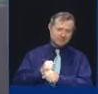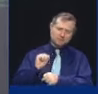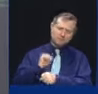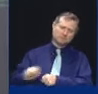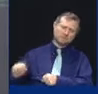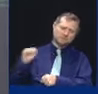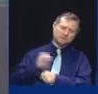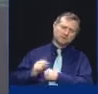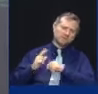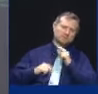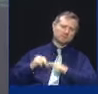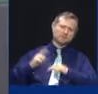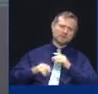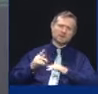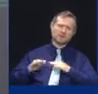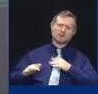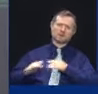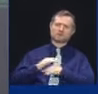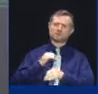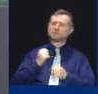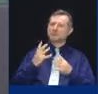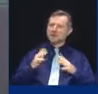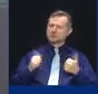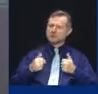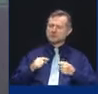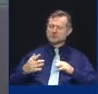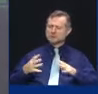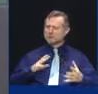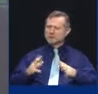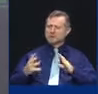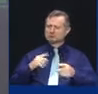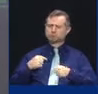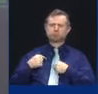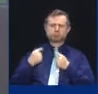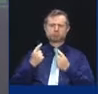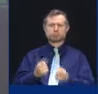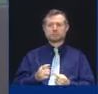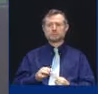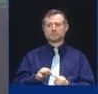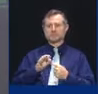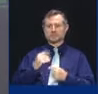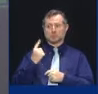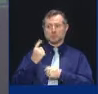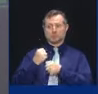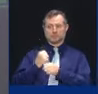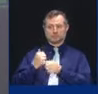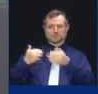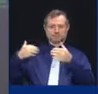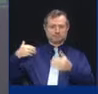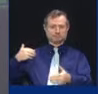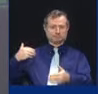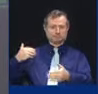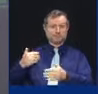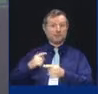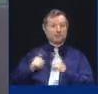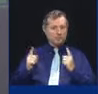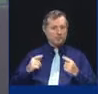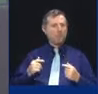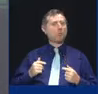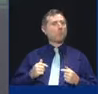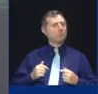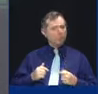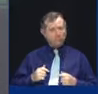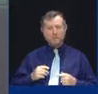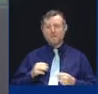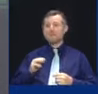many challenges throughout our development, especially those of the past year, but I am proud to say that Merlin Entertainment's commitment